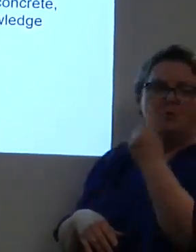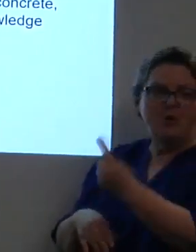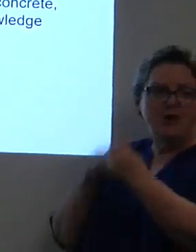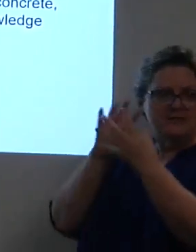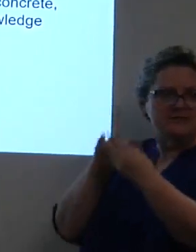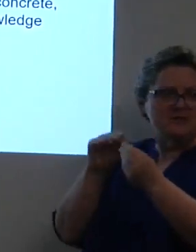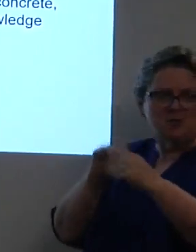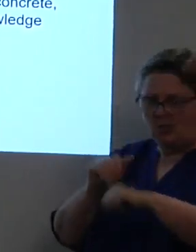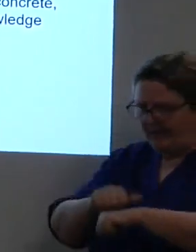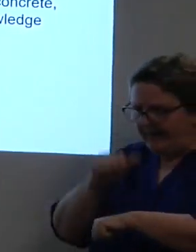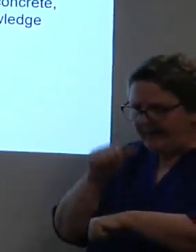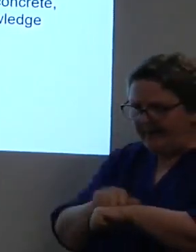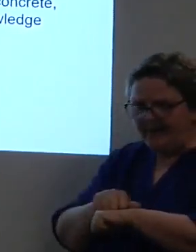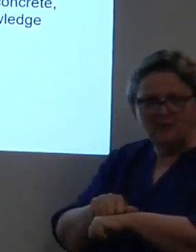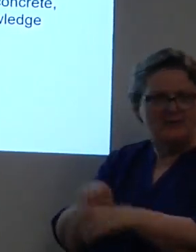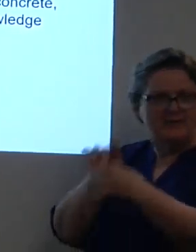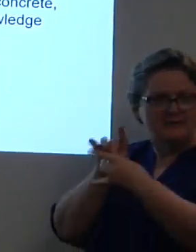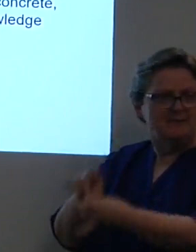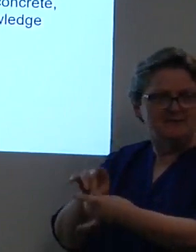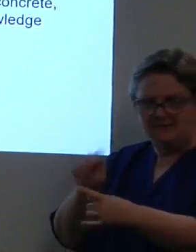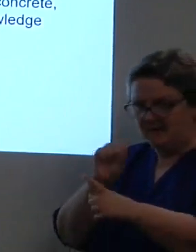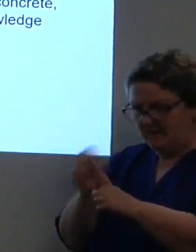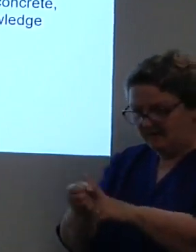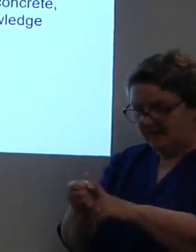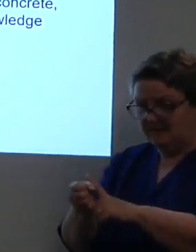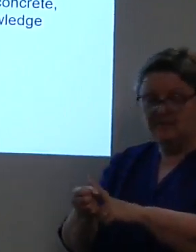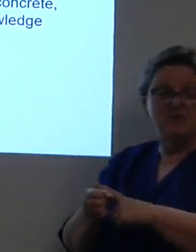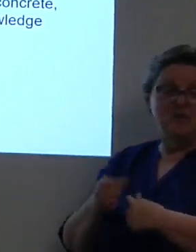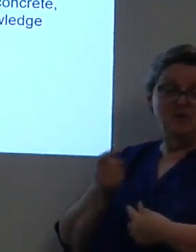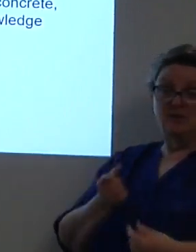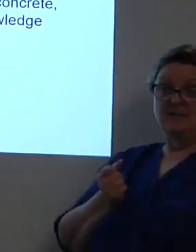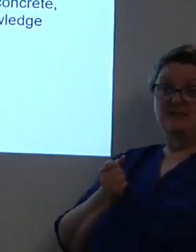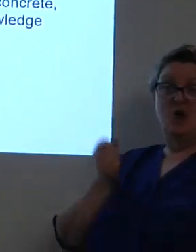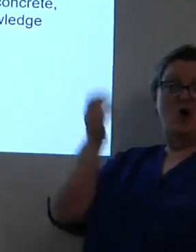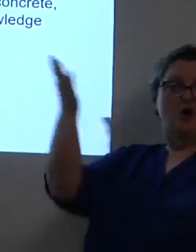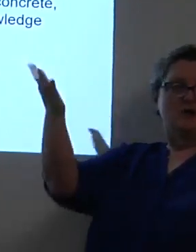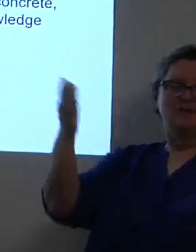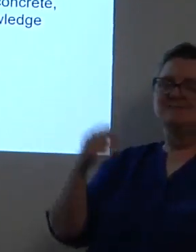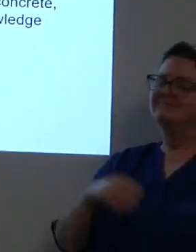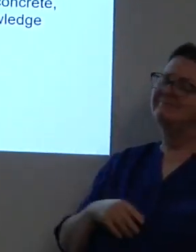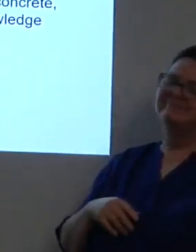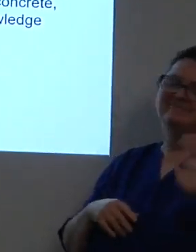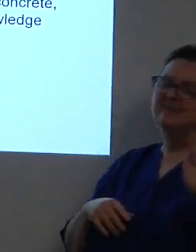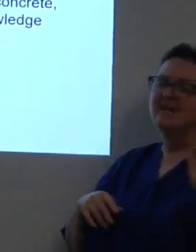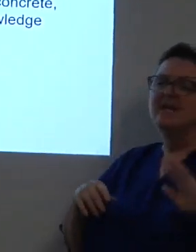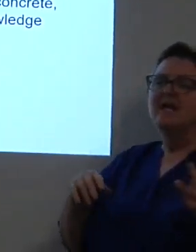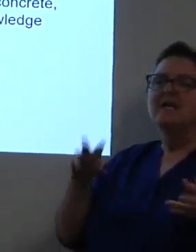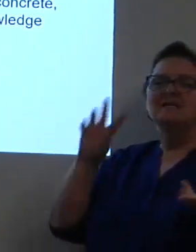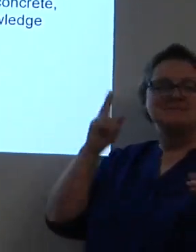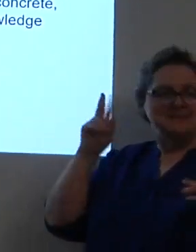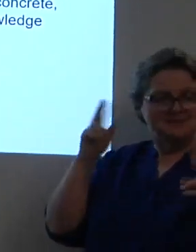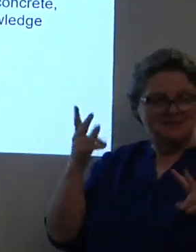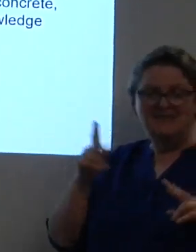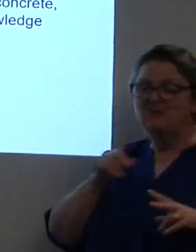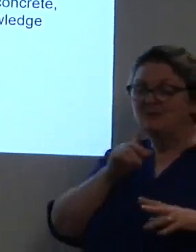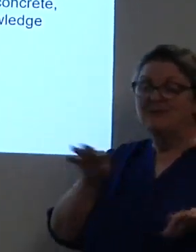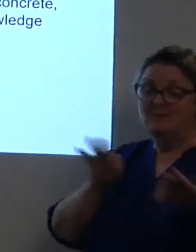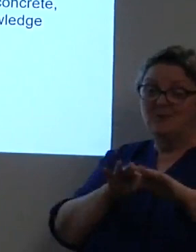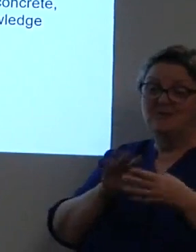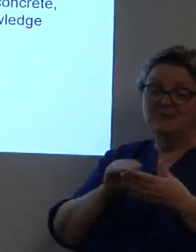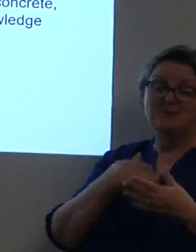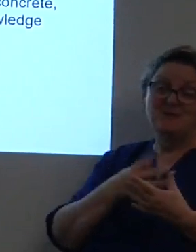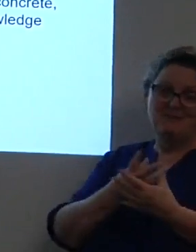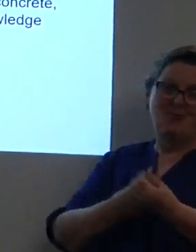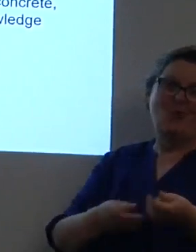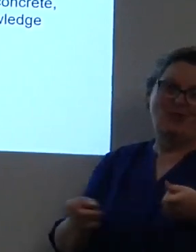practical knowledge that's context dependent, right? So their argument was that this is really a misunderstanding. It's really important for students to have both. And so